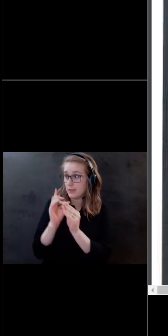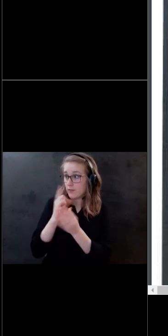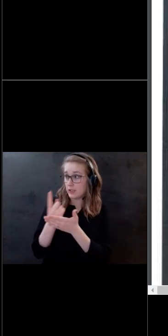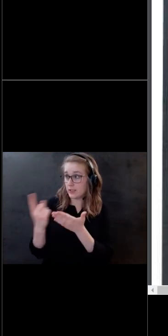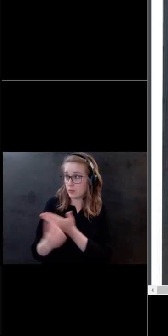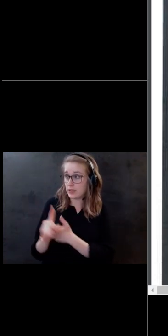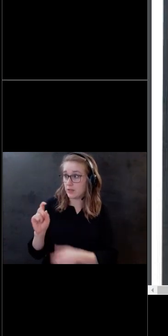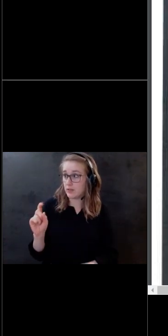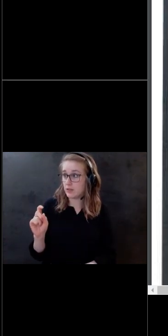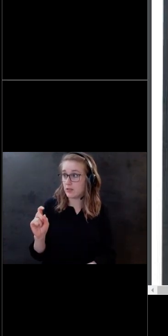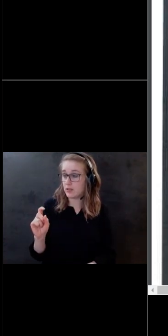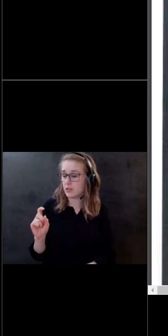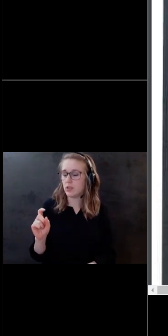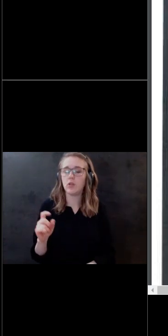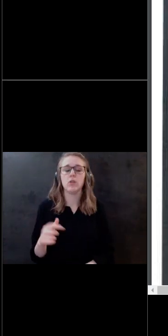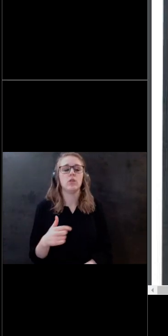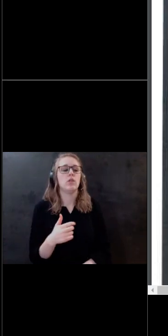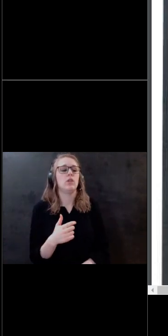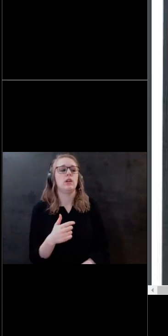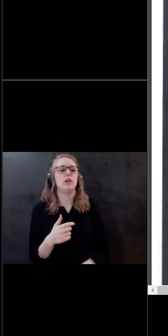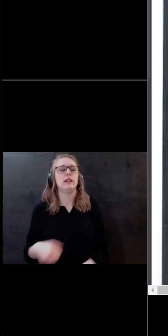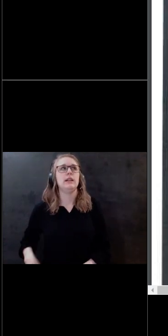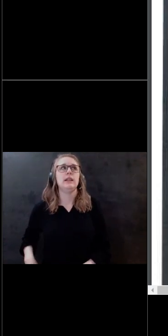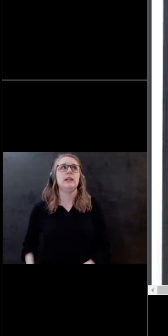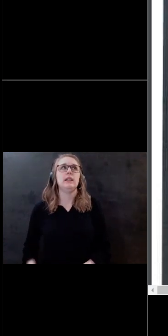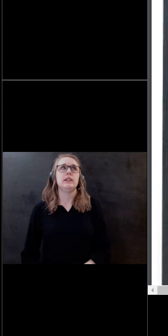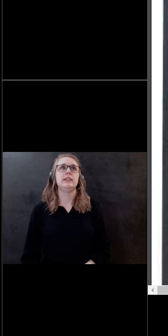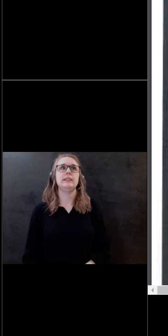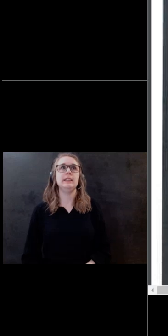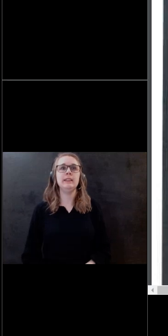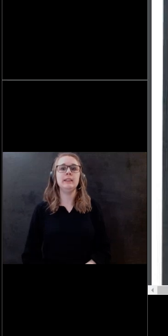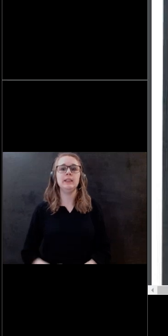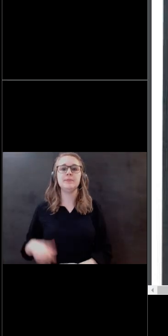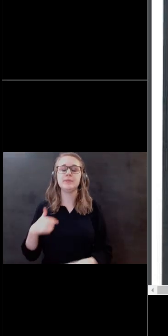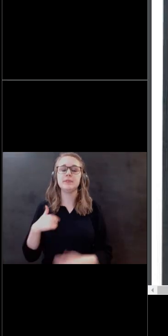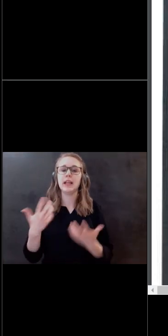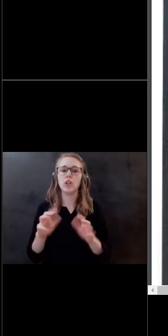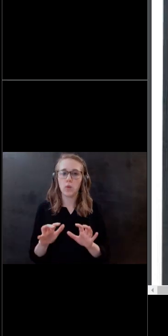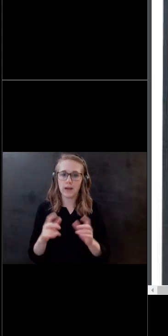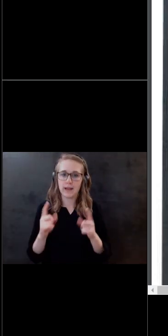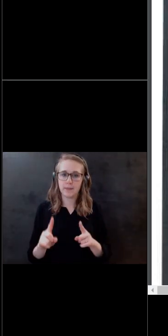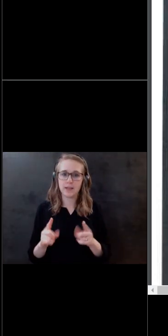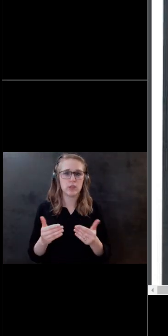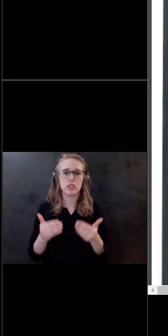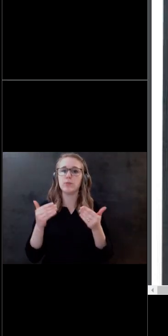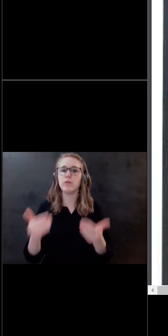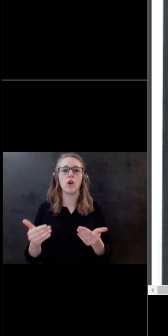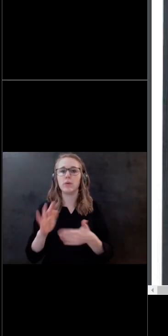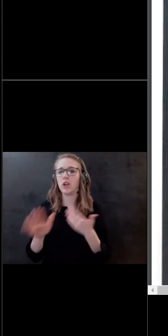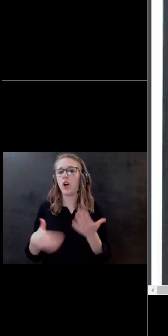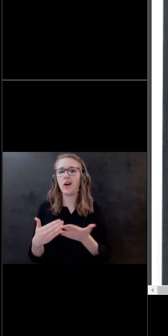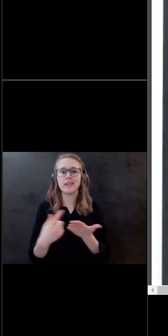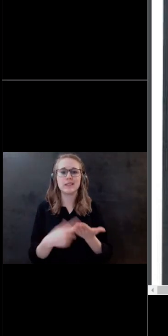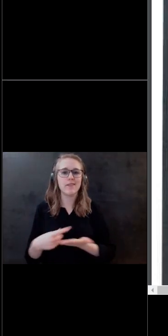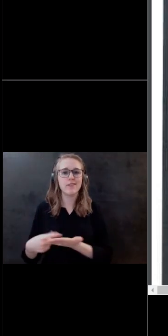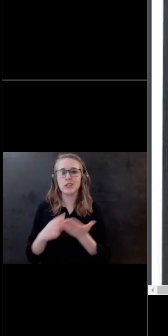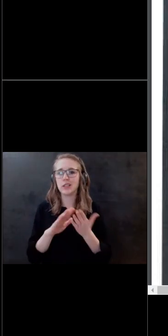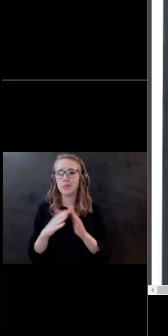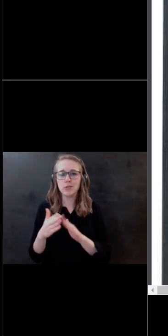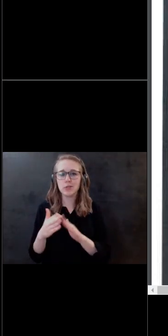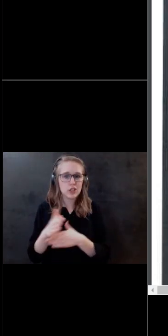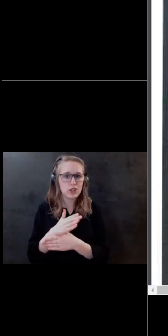week? What I'm saying, what I don't want to happen is this goes move forward and we just had all this conversation and the community spoke